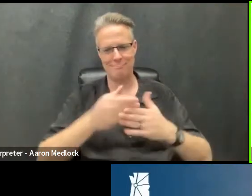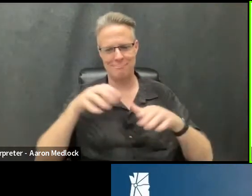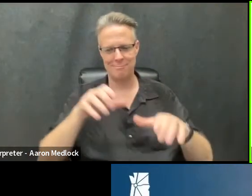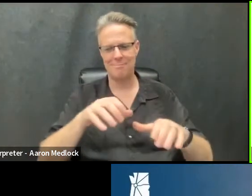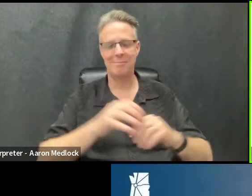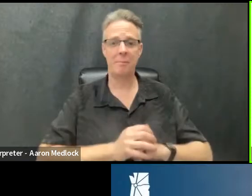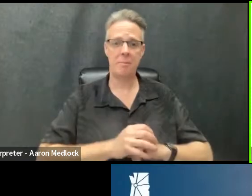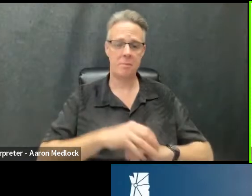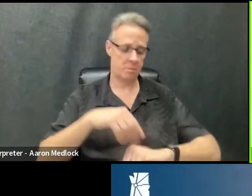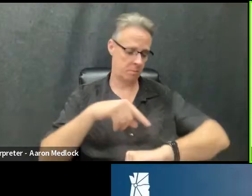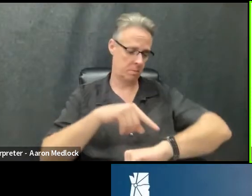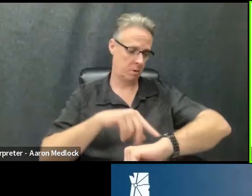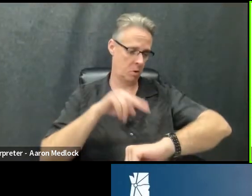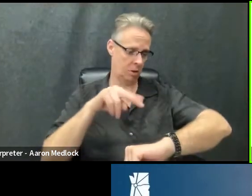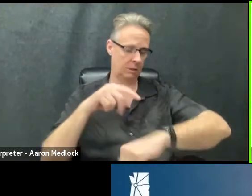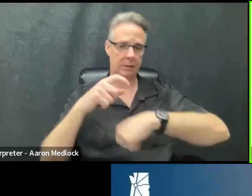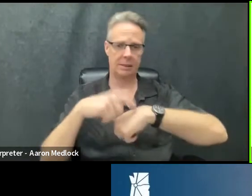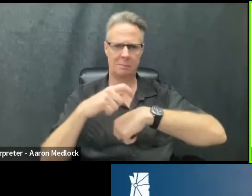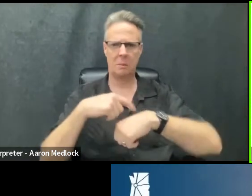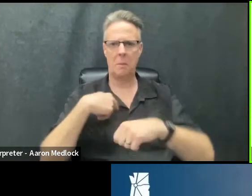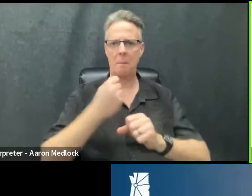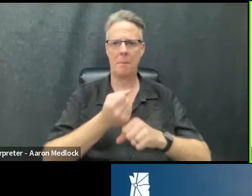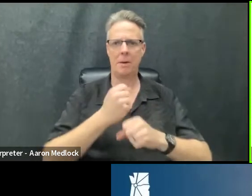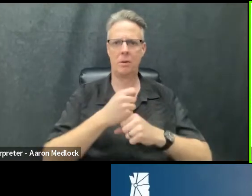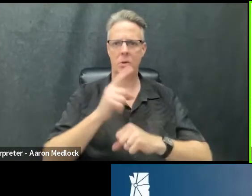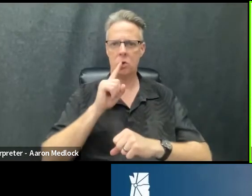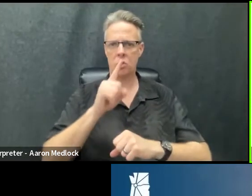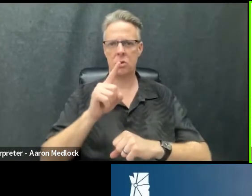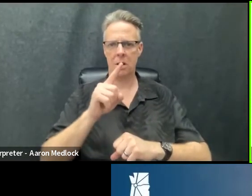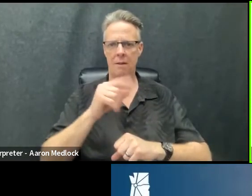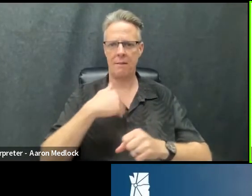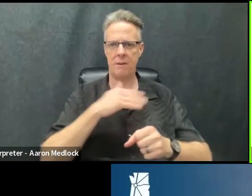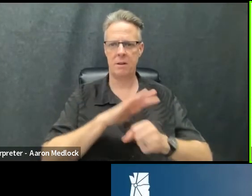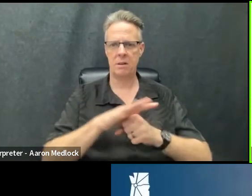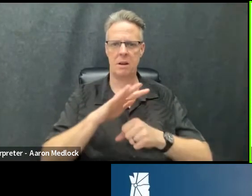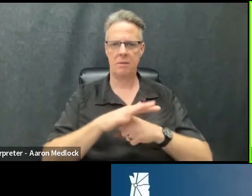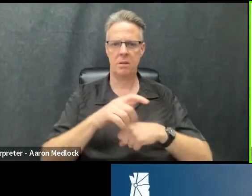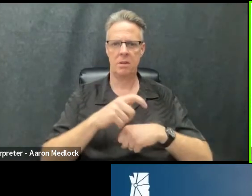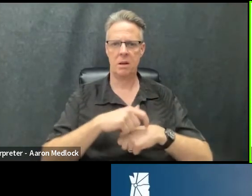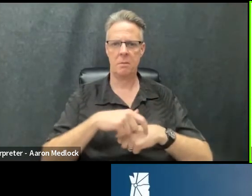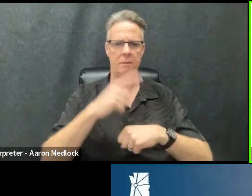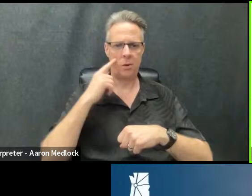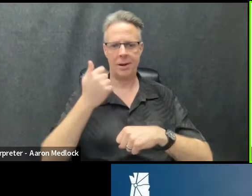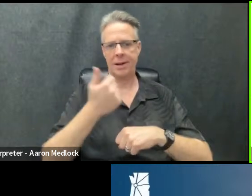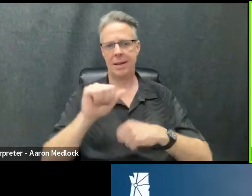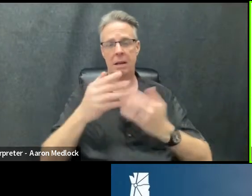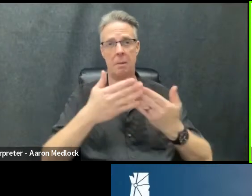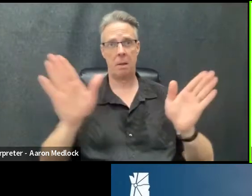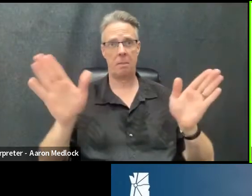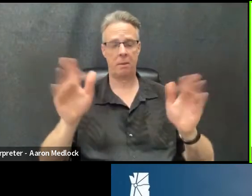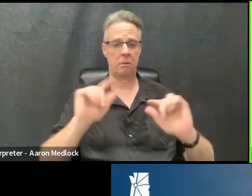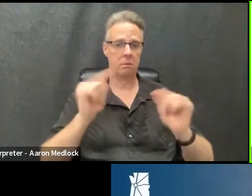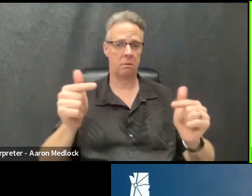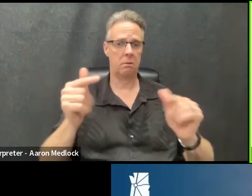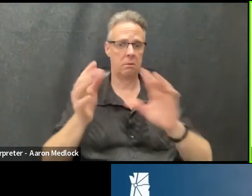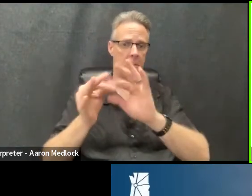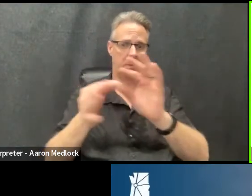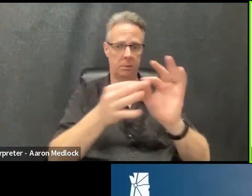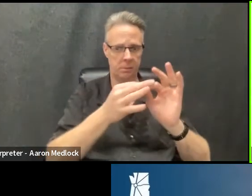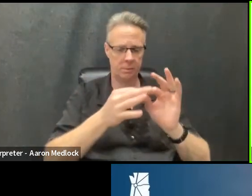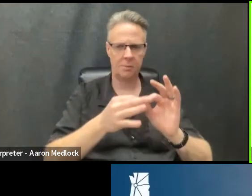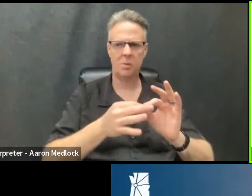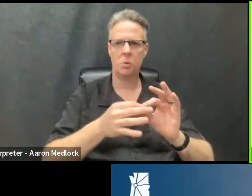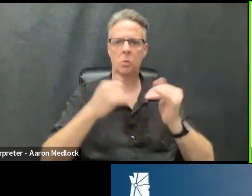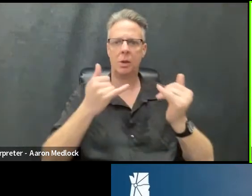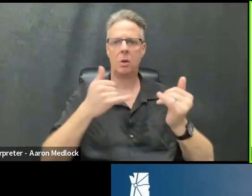the time, I do want to make sure that we have sufficient time for any public commenters, but at this point,